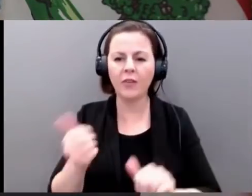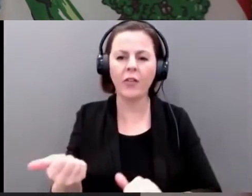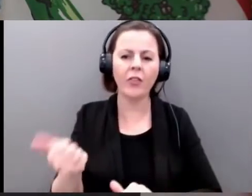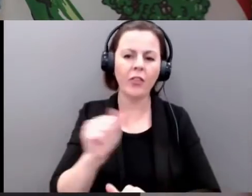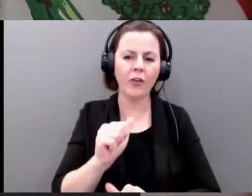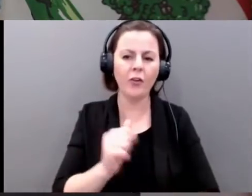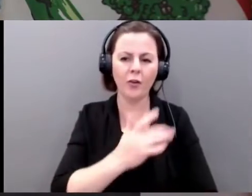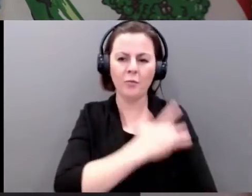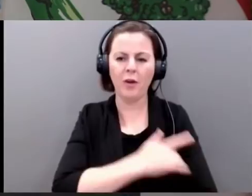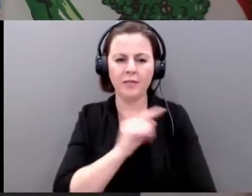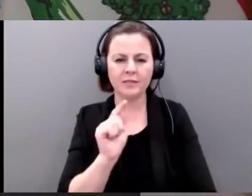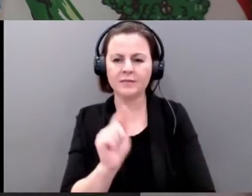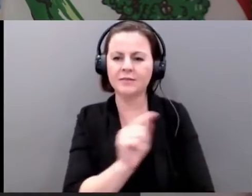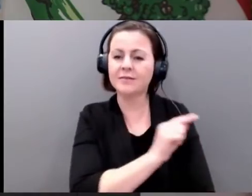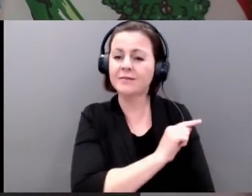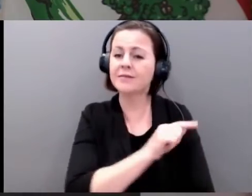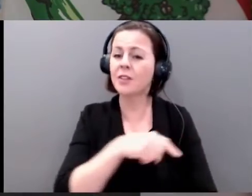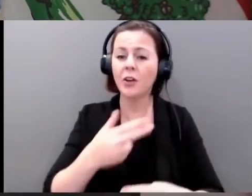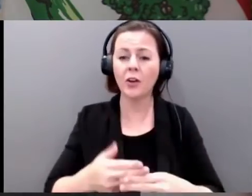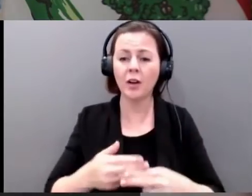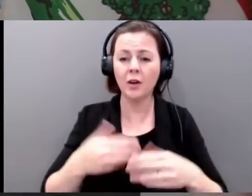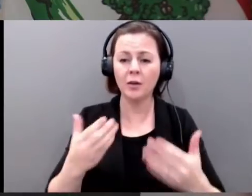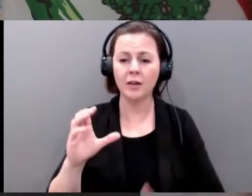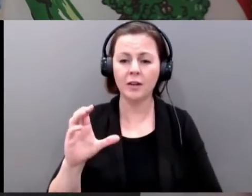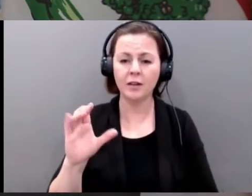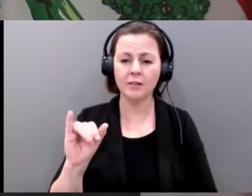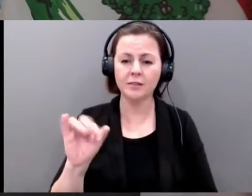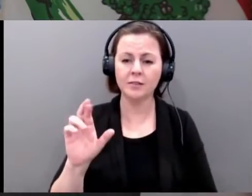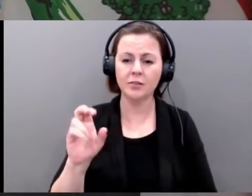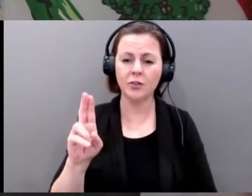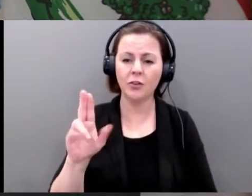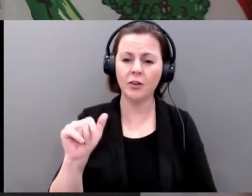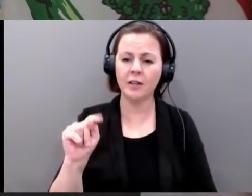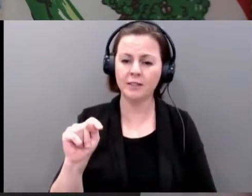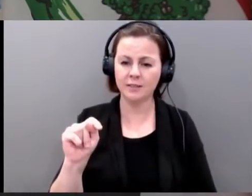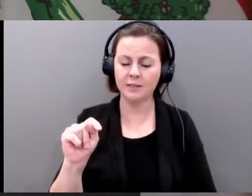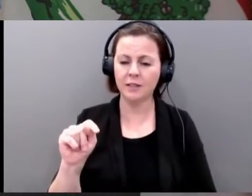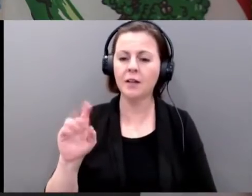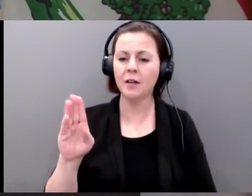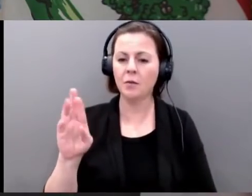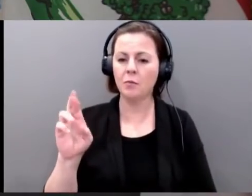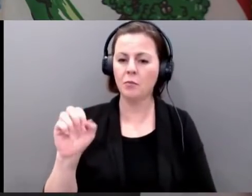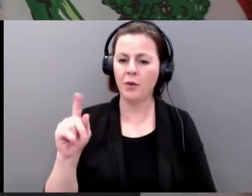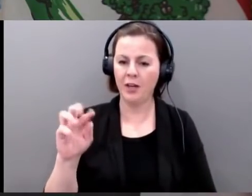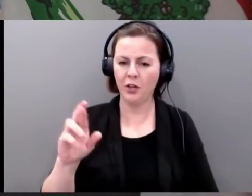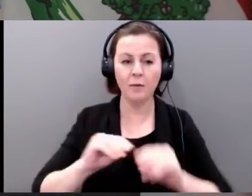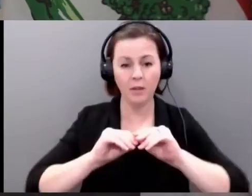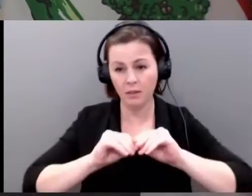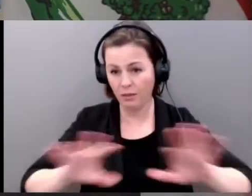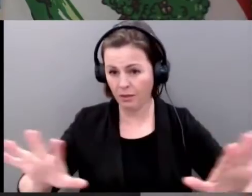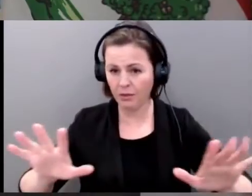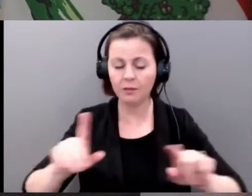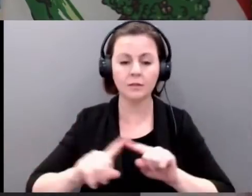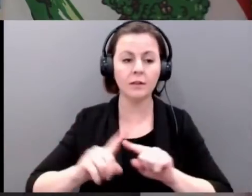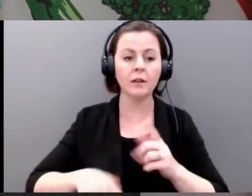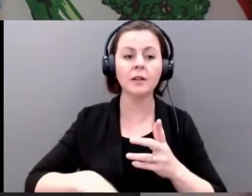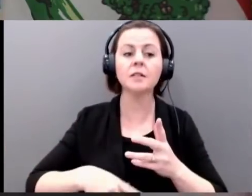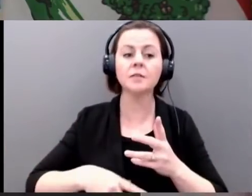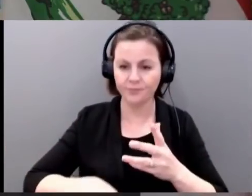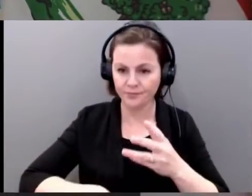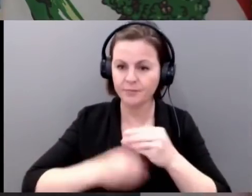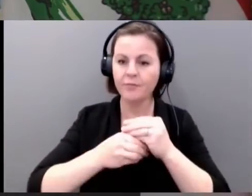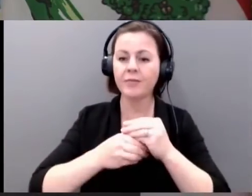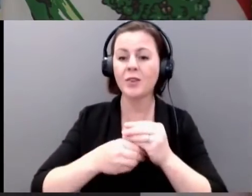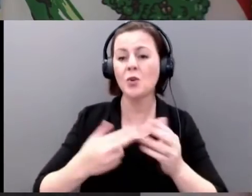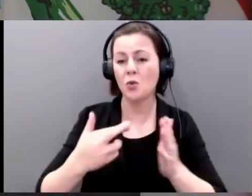breaker. What we're rolling out today includes 3 key aspects: additional restrictions, targeted testing, and an increase in